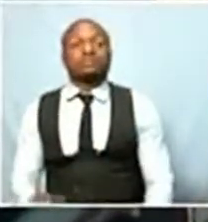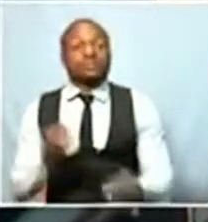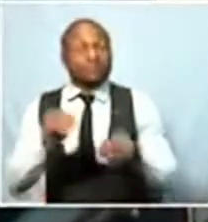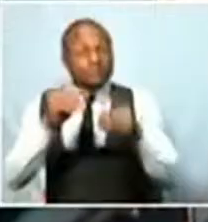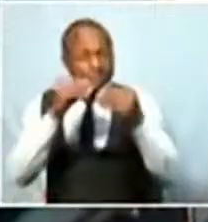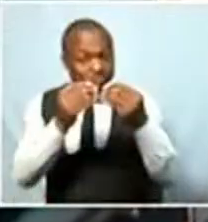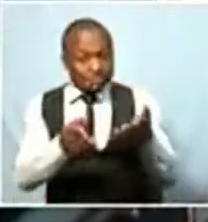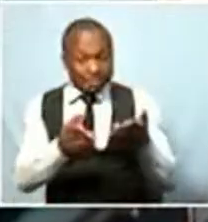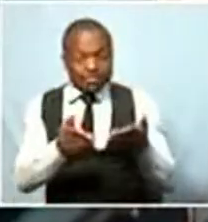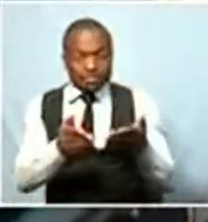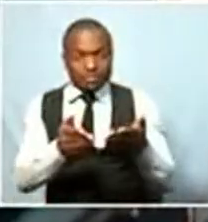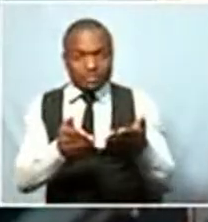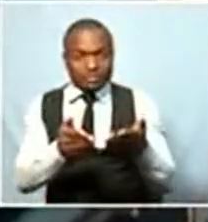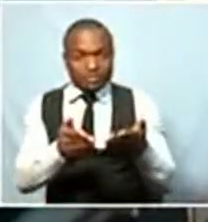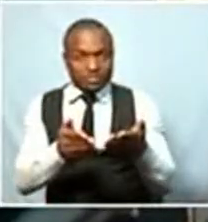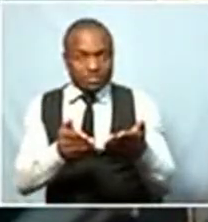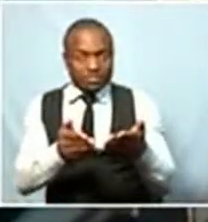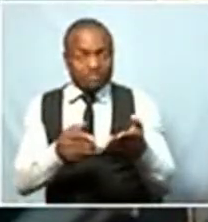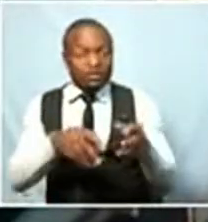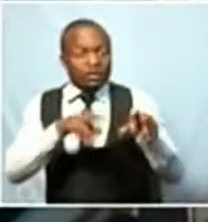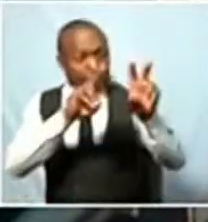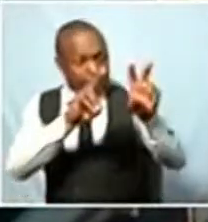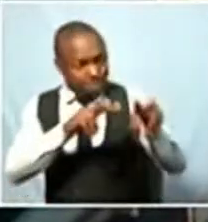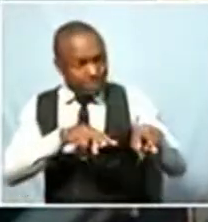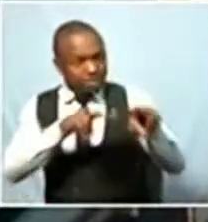providing our oversight